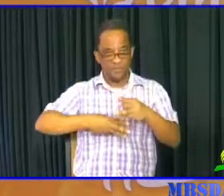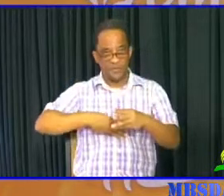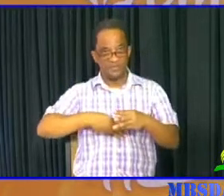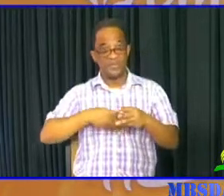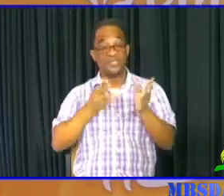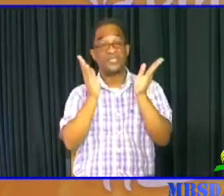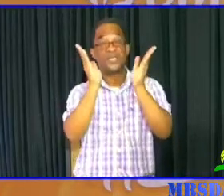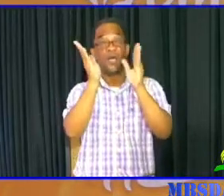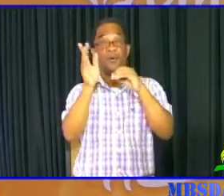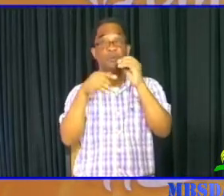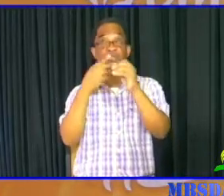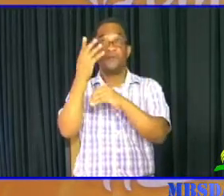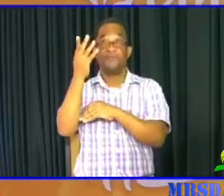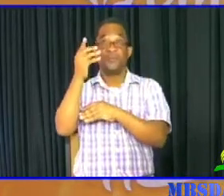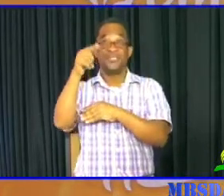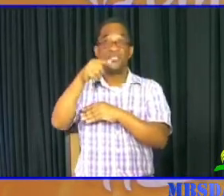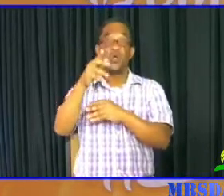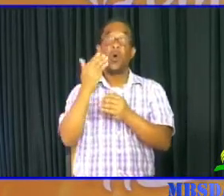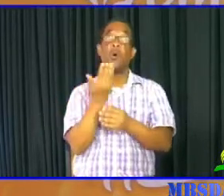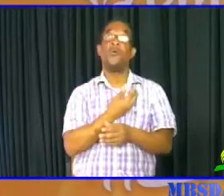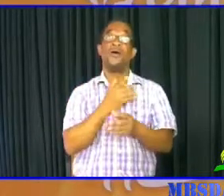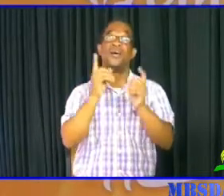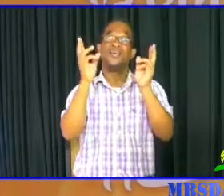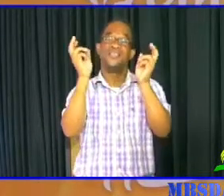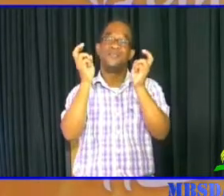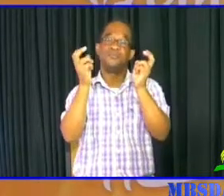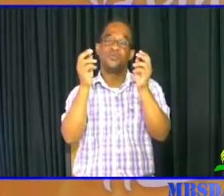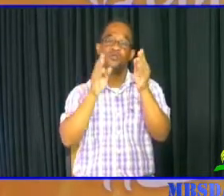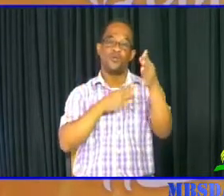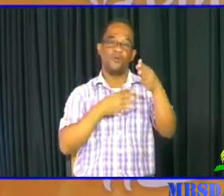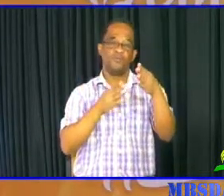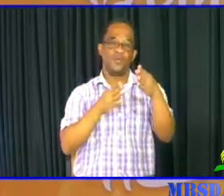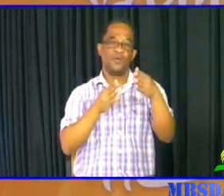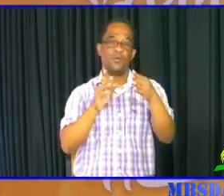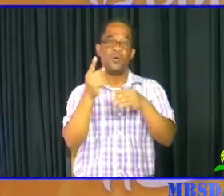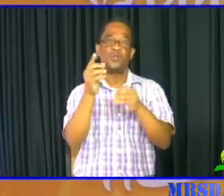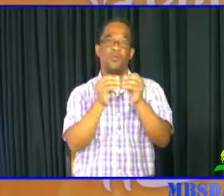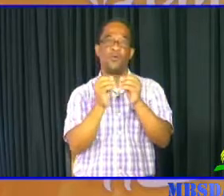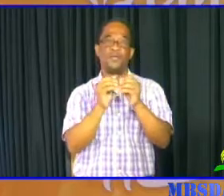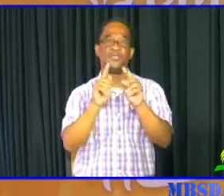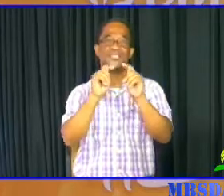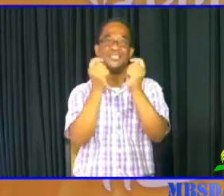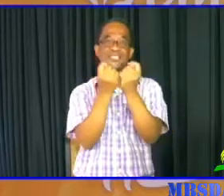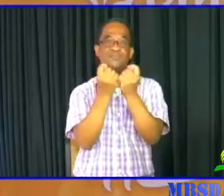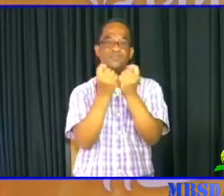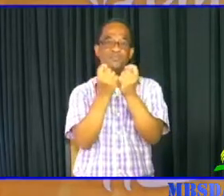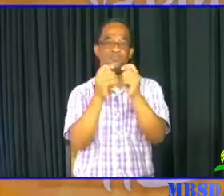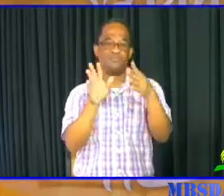Talk About Him. This is our theme song, done once more by Osana Praise.